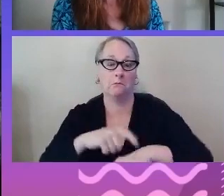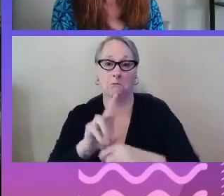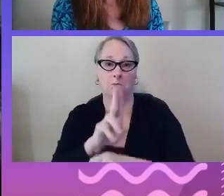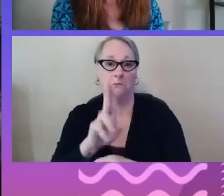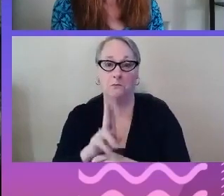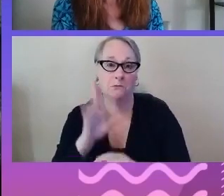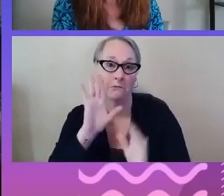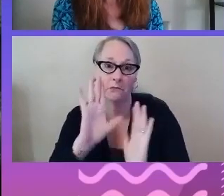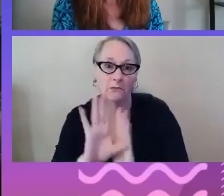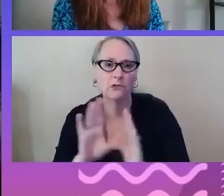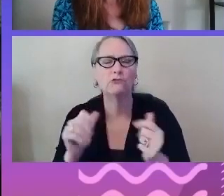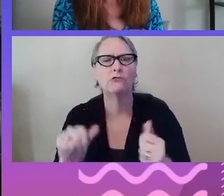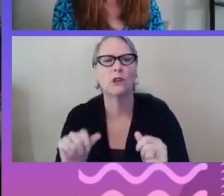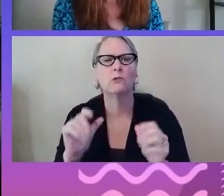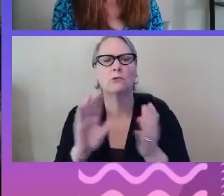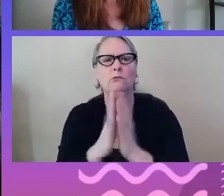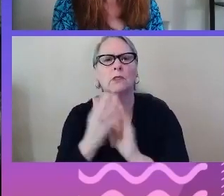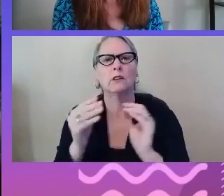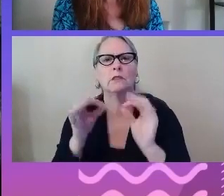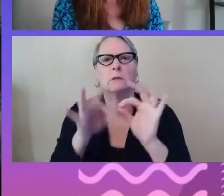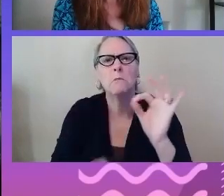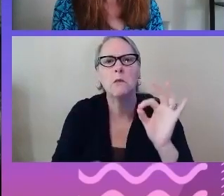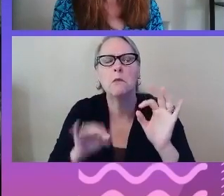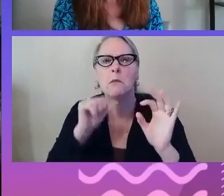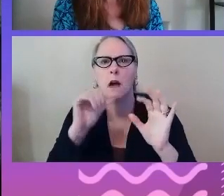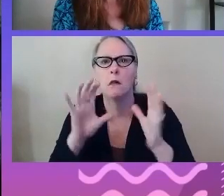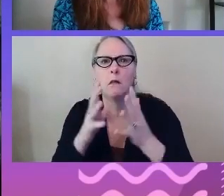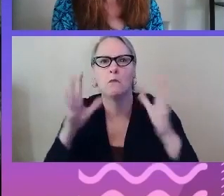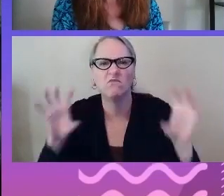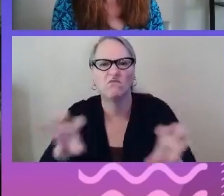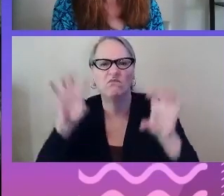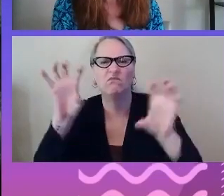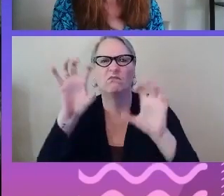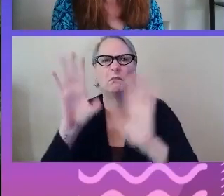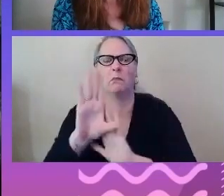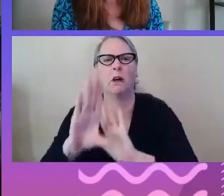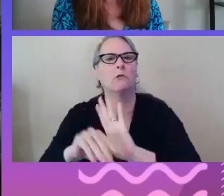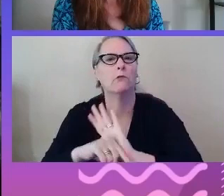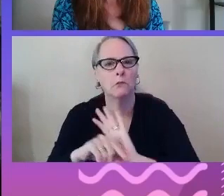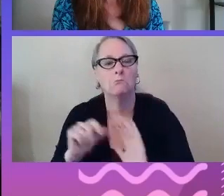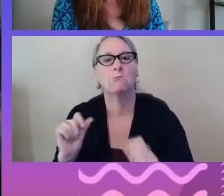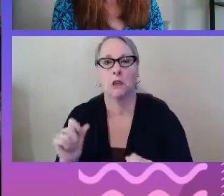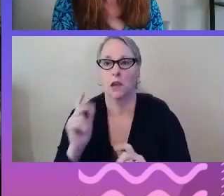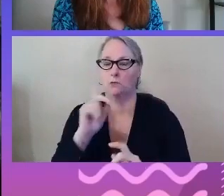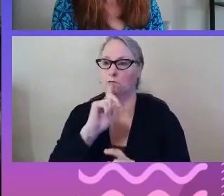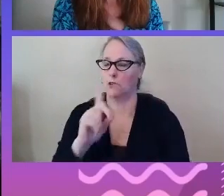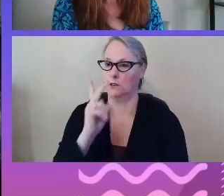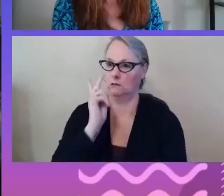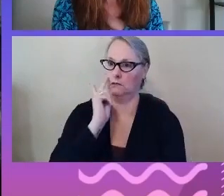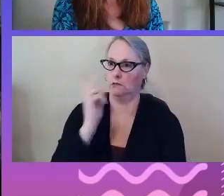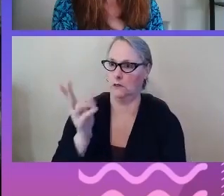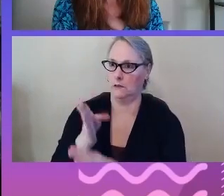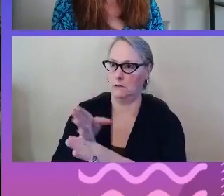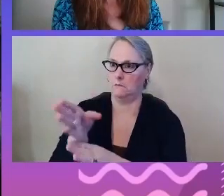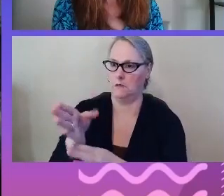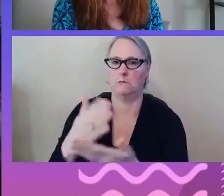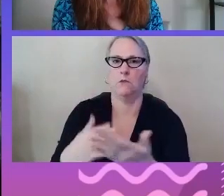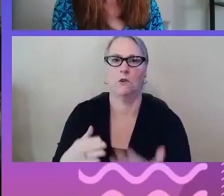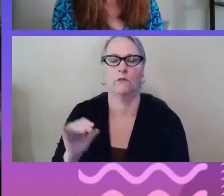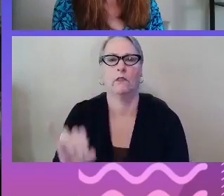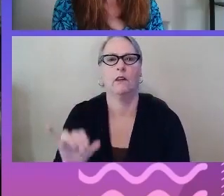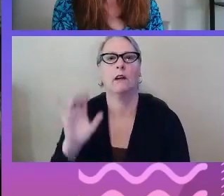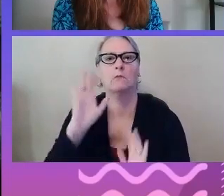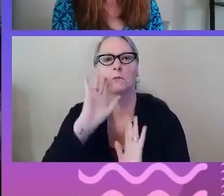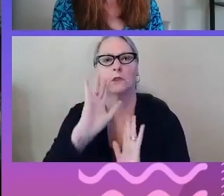not as much background stuff or extra pieces, so that they really can just focus on the main piece of whatever the picture is